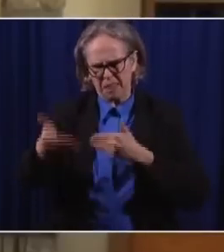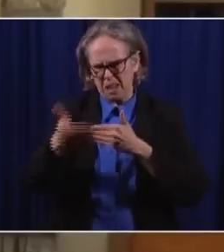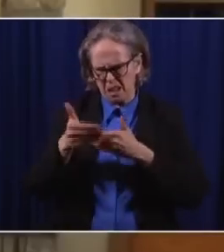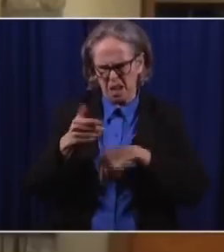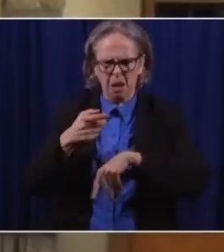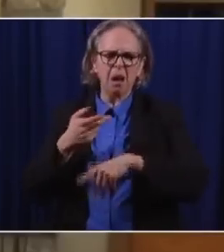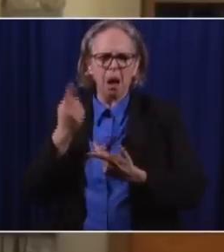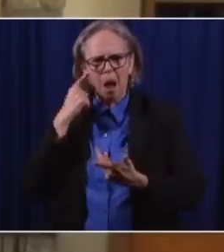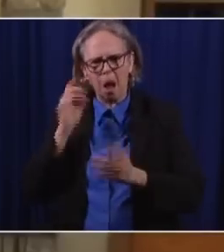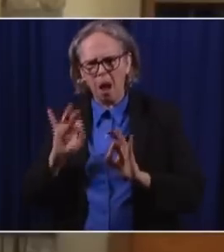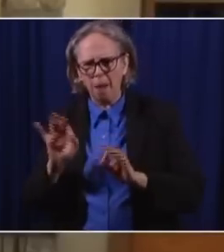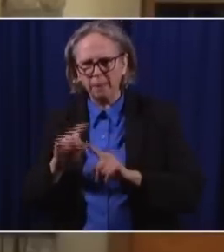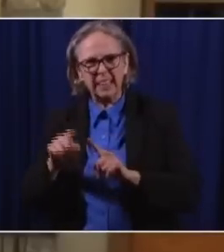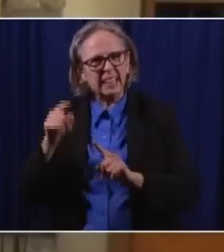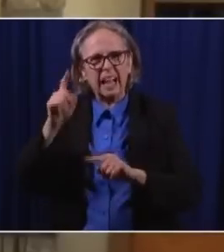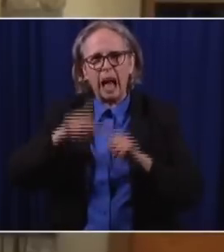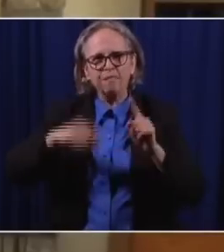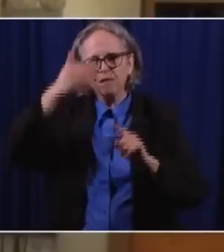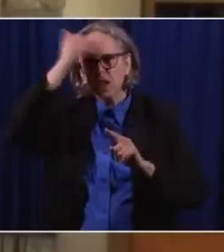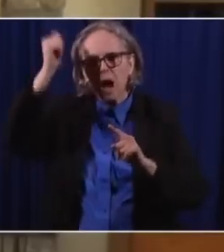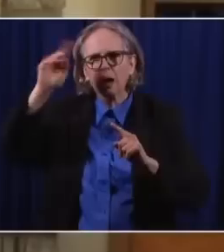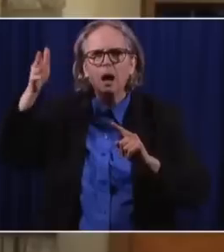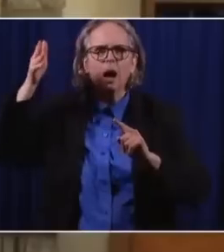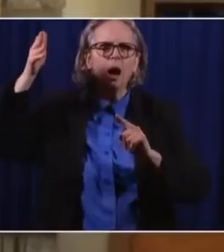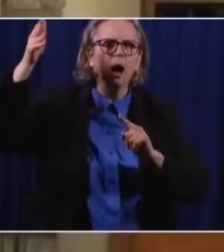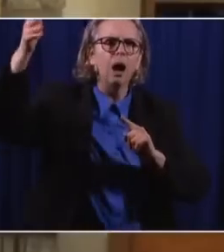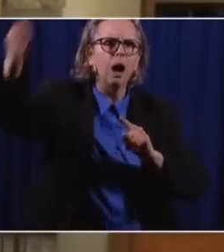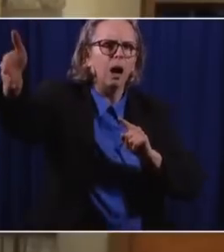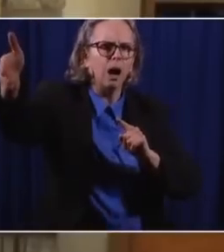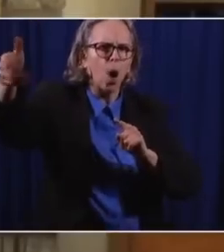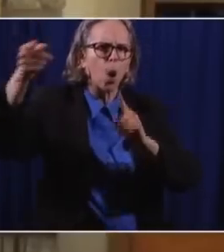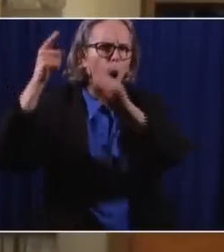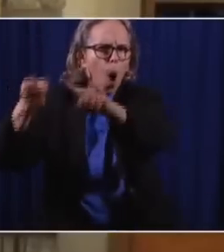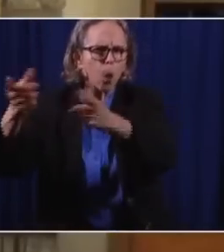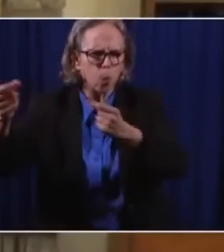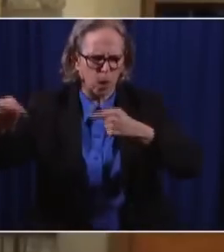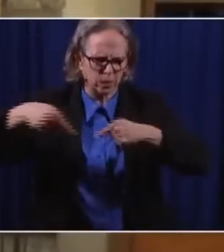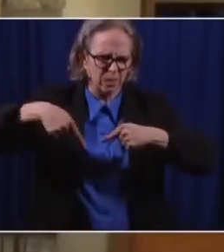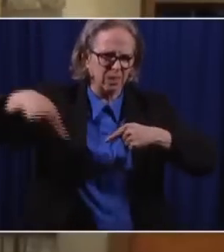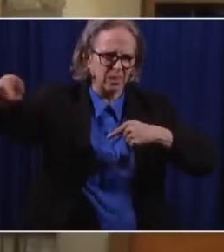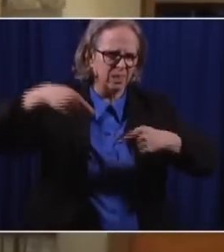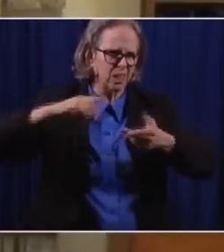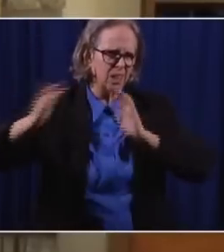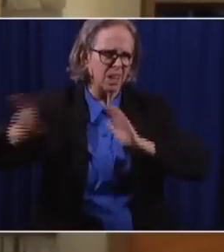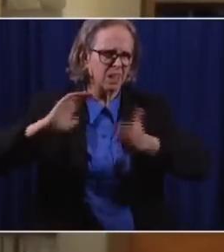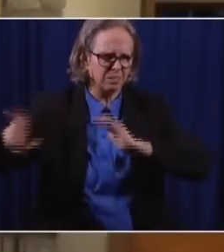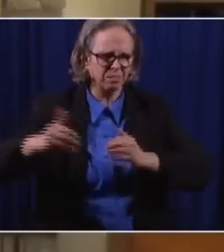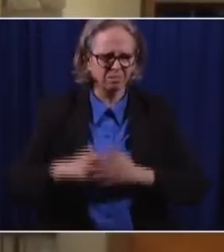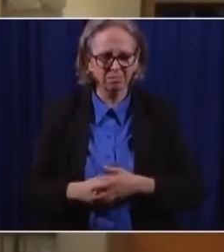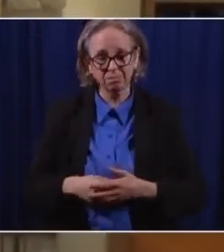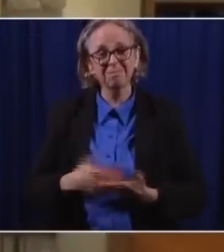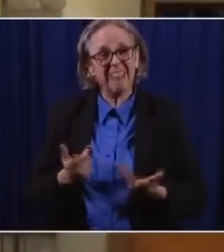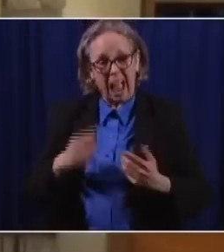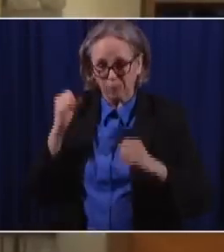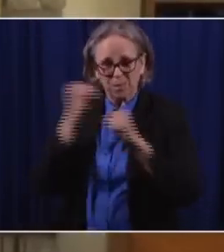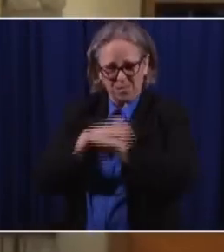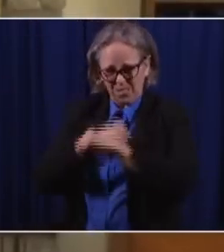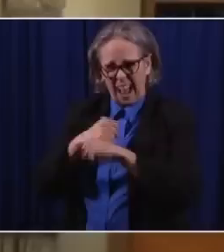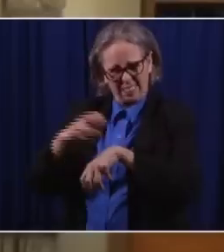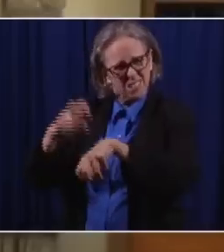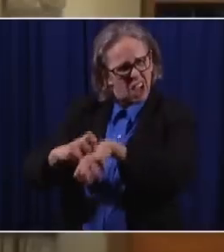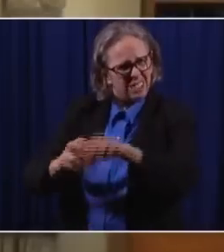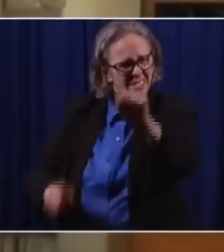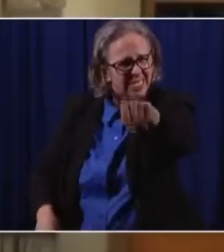goals. And so it is very important that as we battle the virus, we continue to build out the Ohio Department of